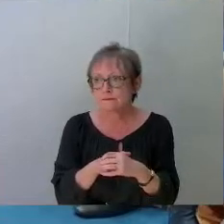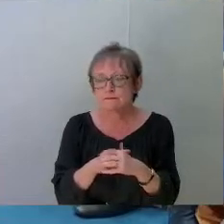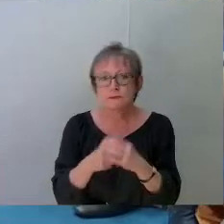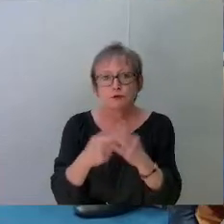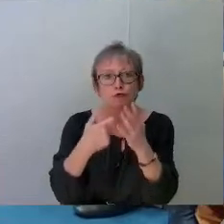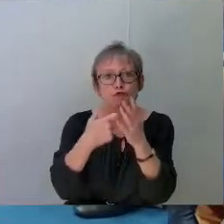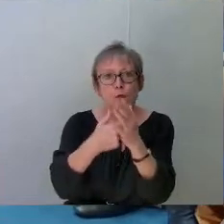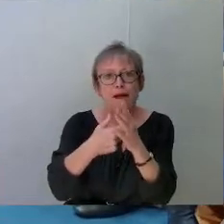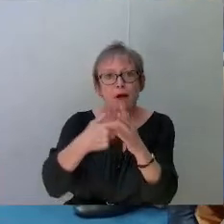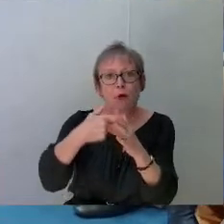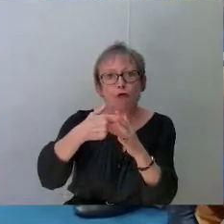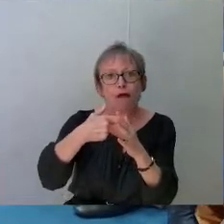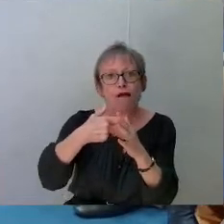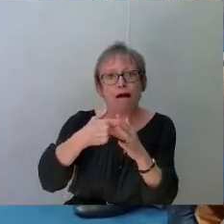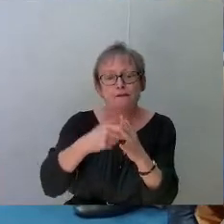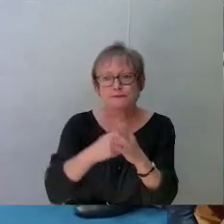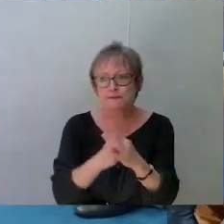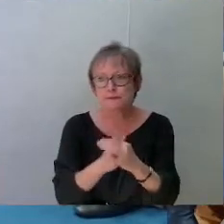Rabinur Khurana.